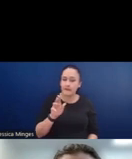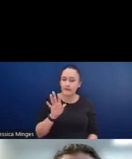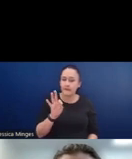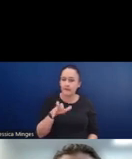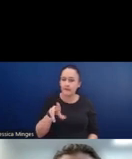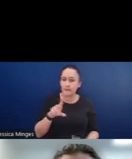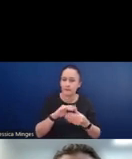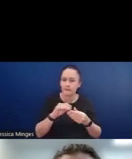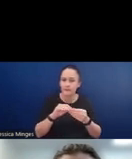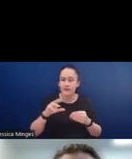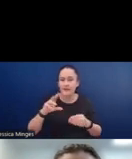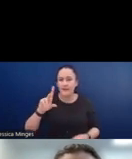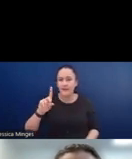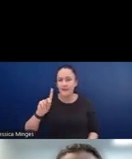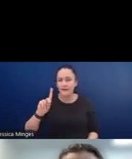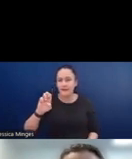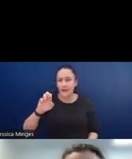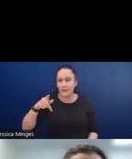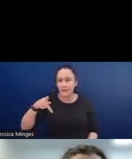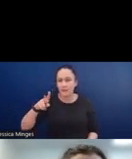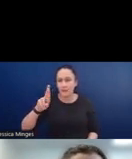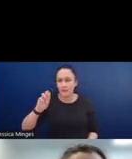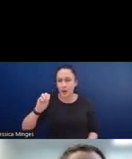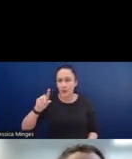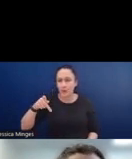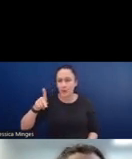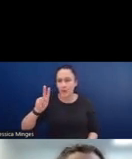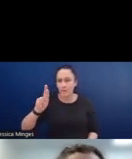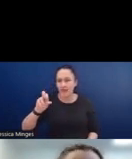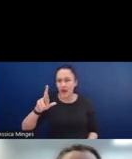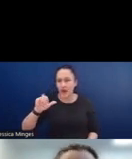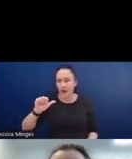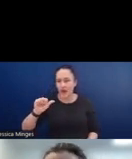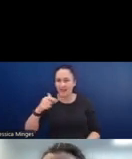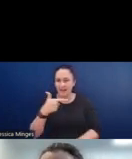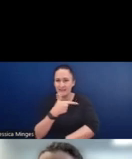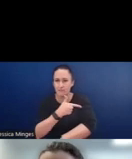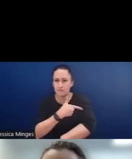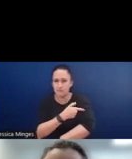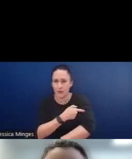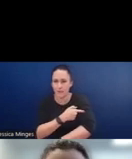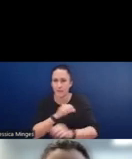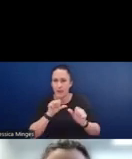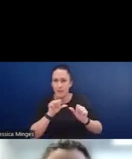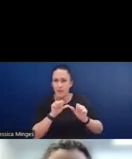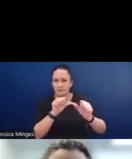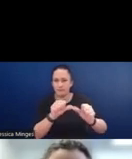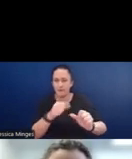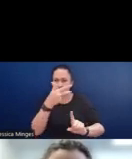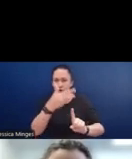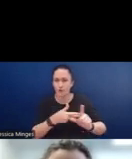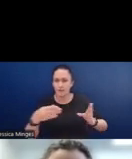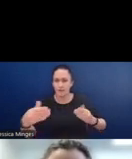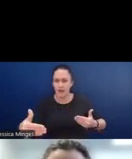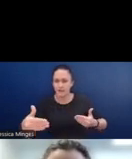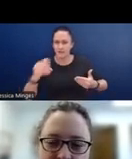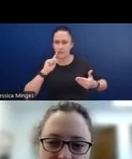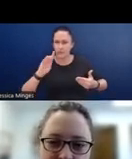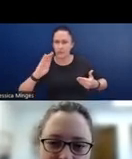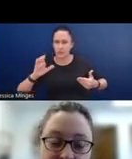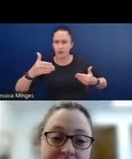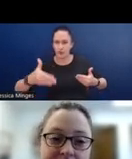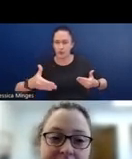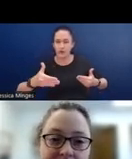that Depo-Provera is an injectable contraception that works for 3 months. And initially, we wanted to start with a